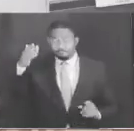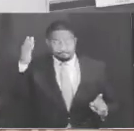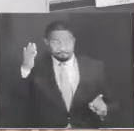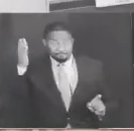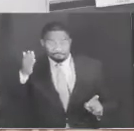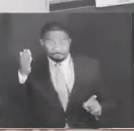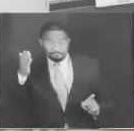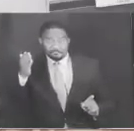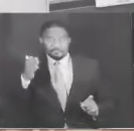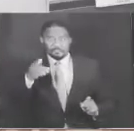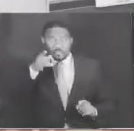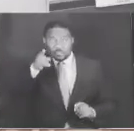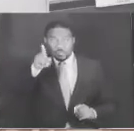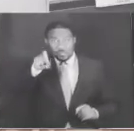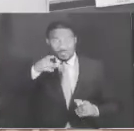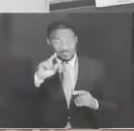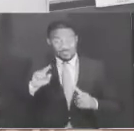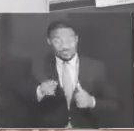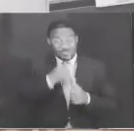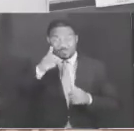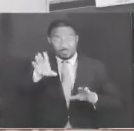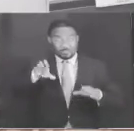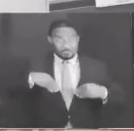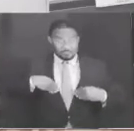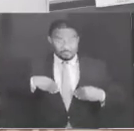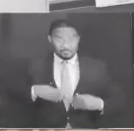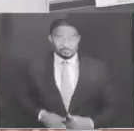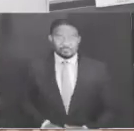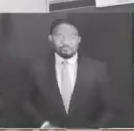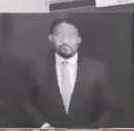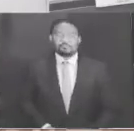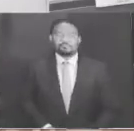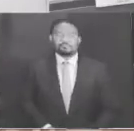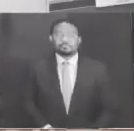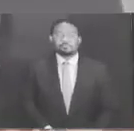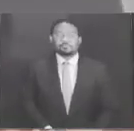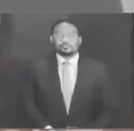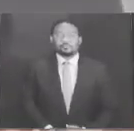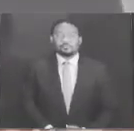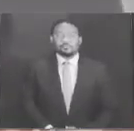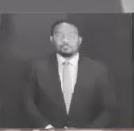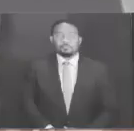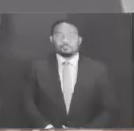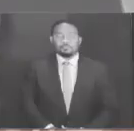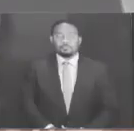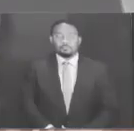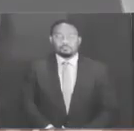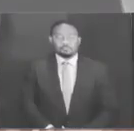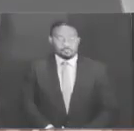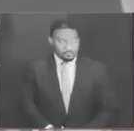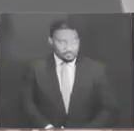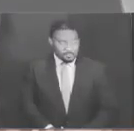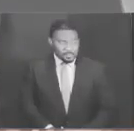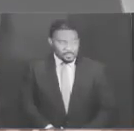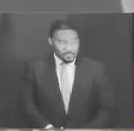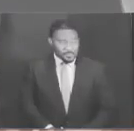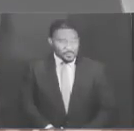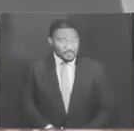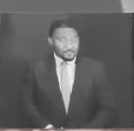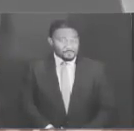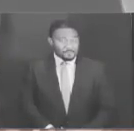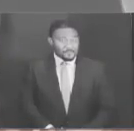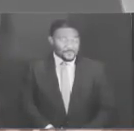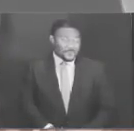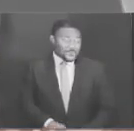admissibility discretion of the Speaker. Honorable Minority Leader, I think the answer to the issue you